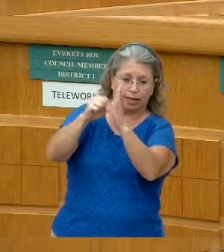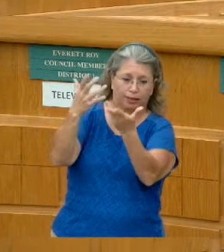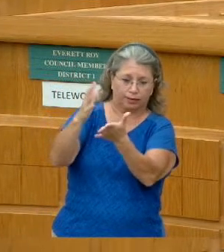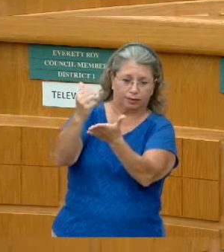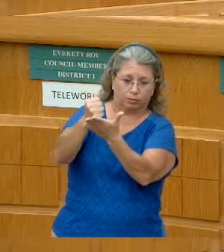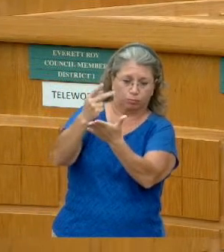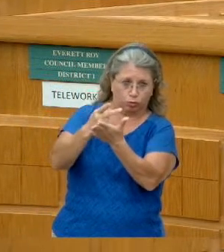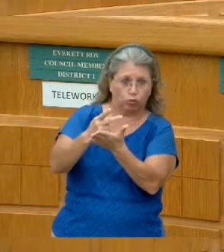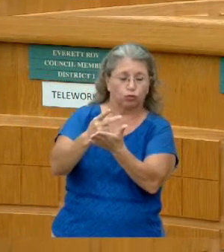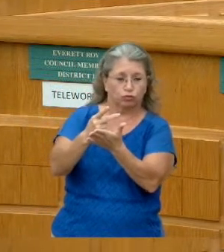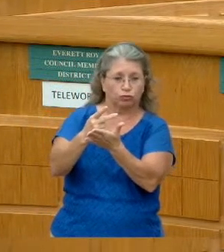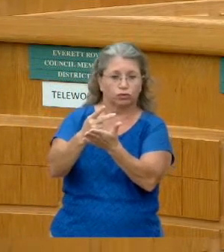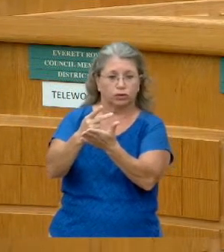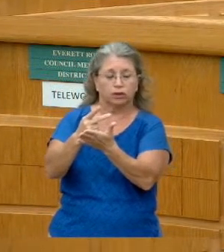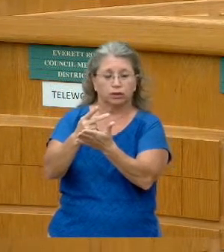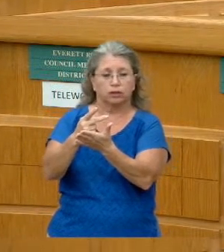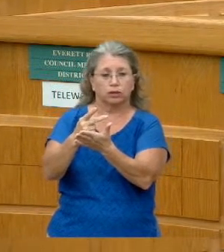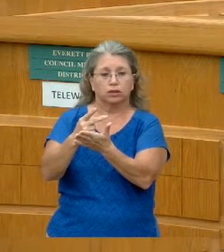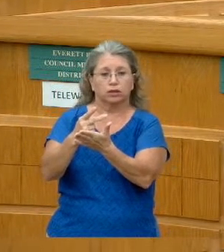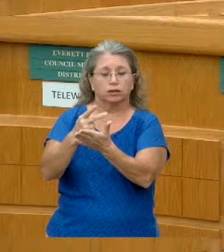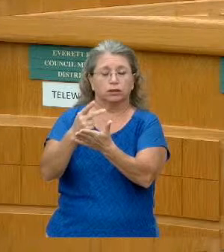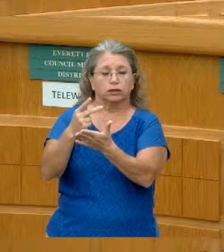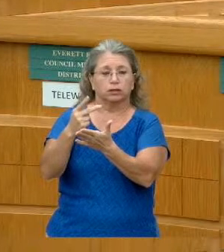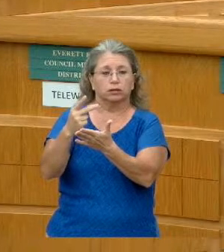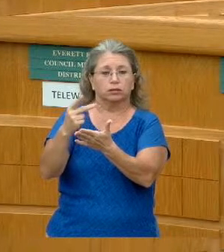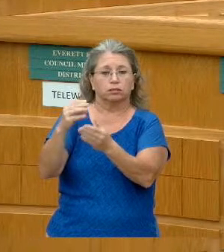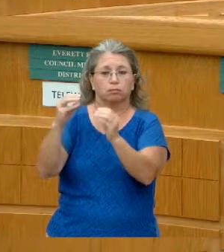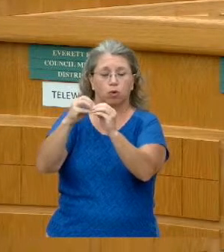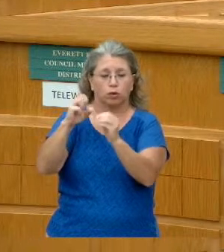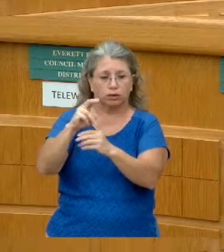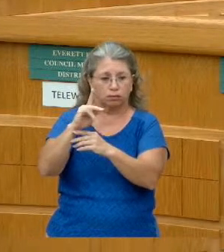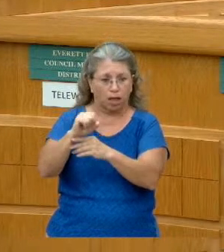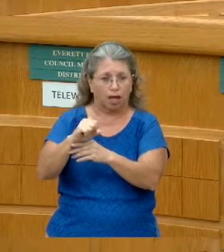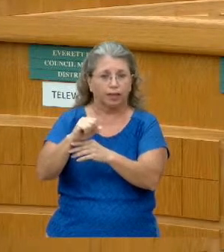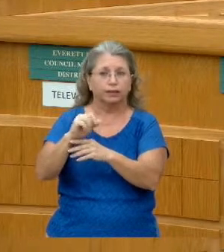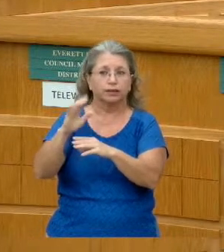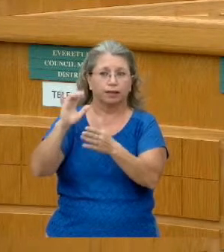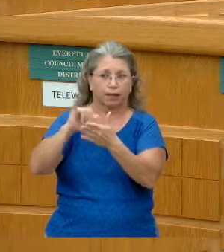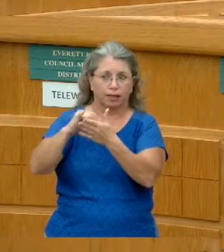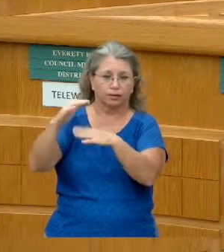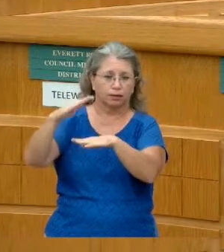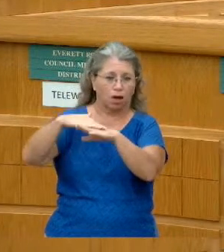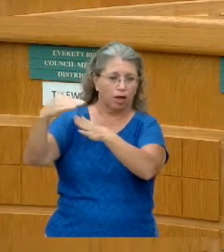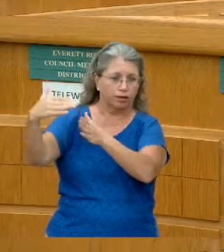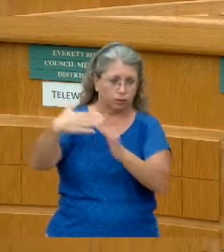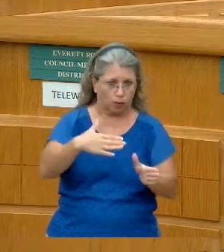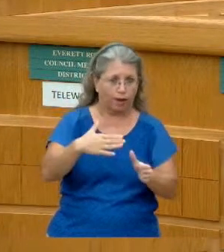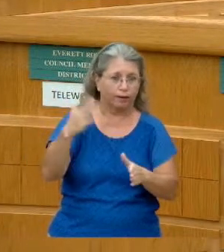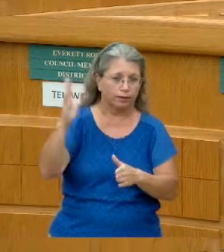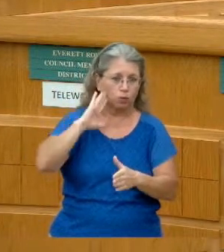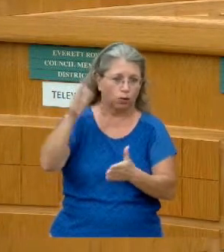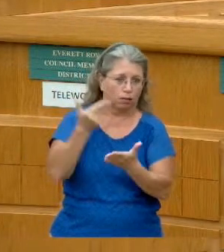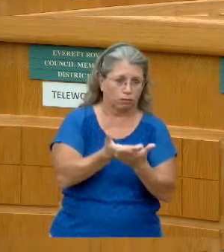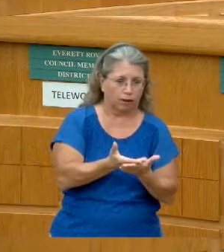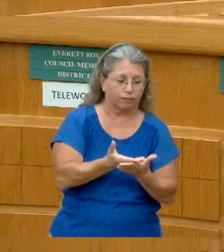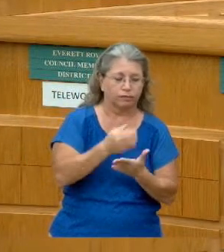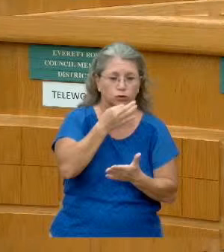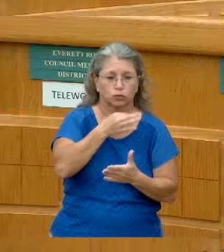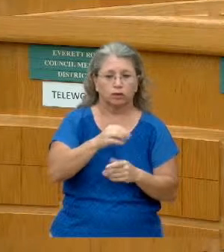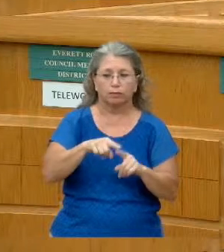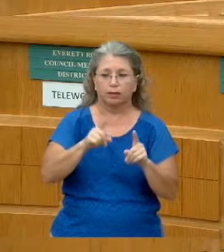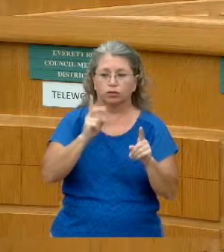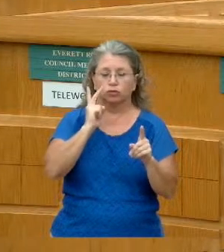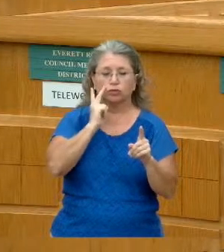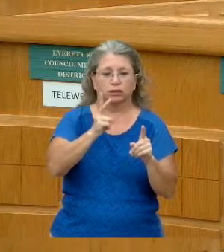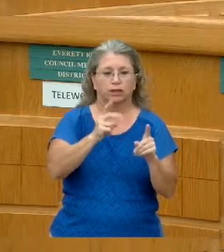to put pressure on the state to get more supplies to us. But you can see a pretty significant drop in what we had